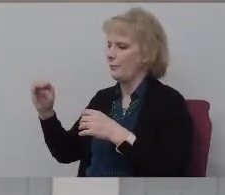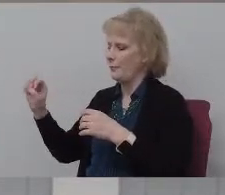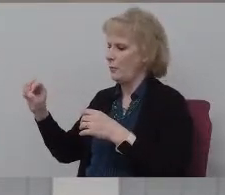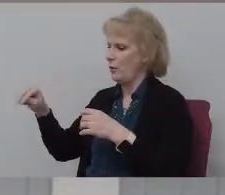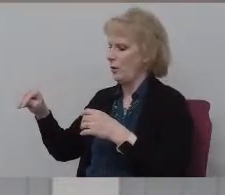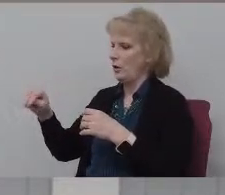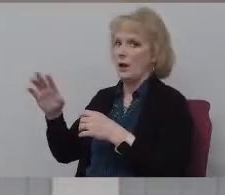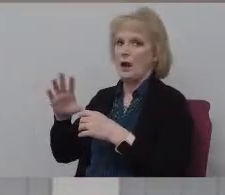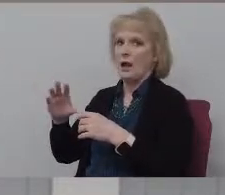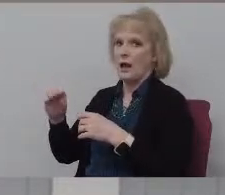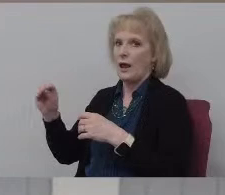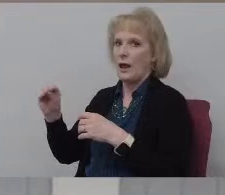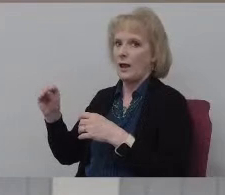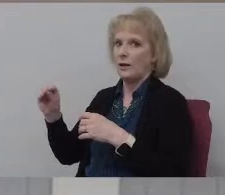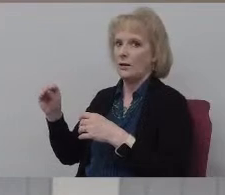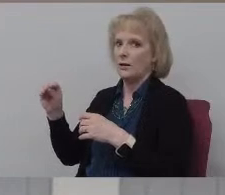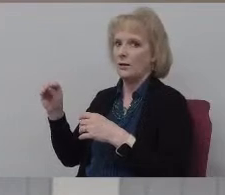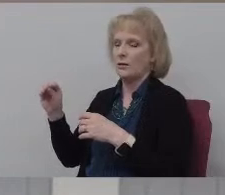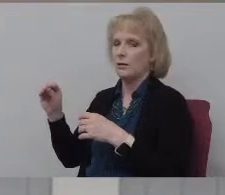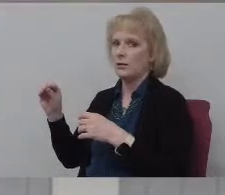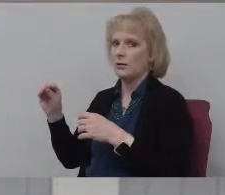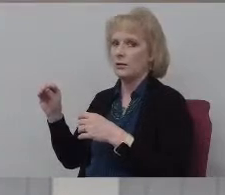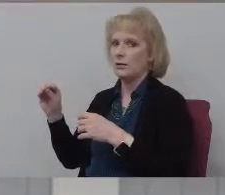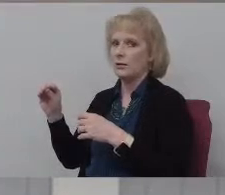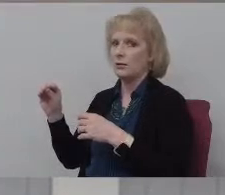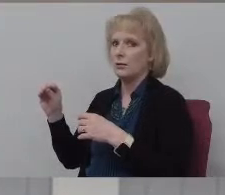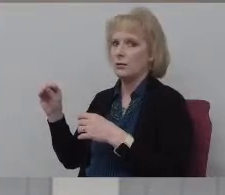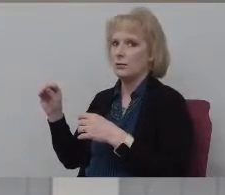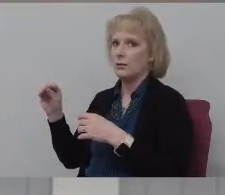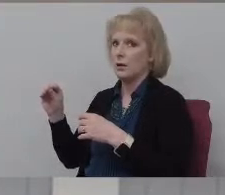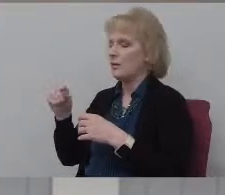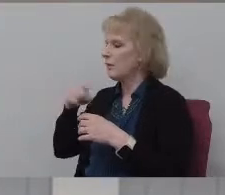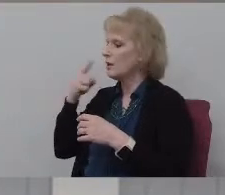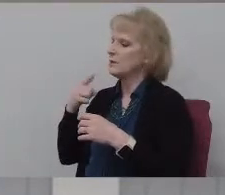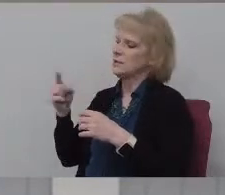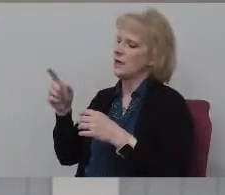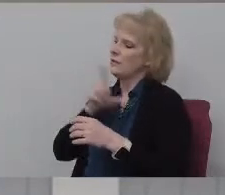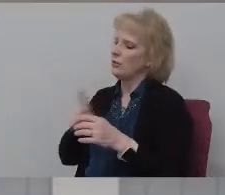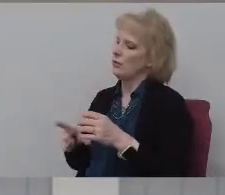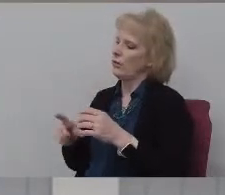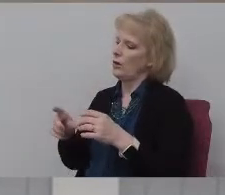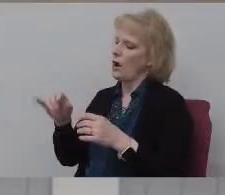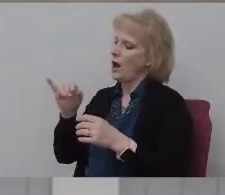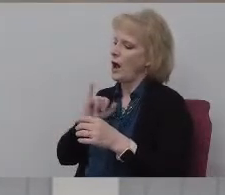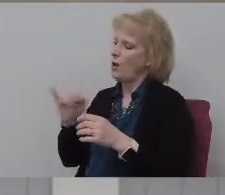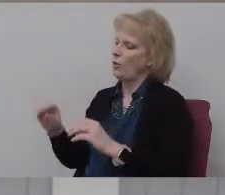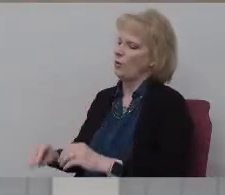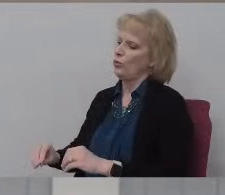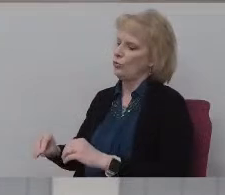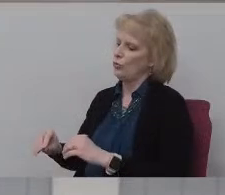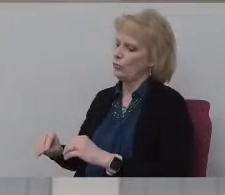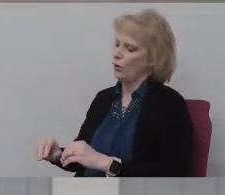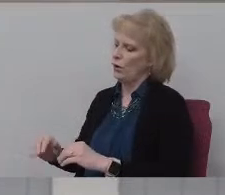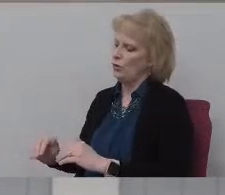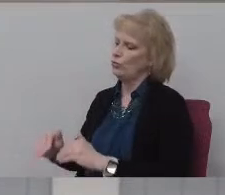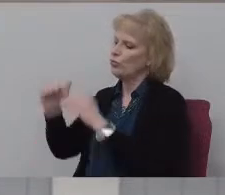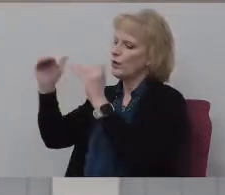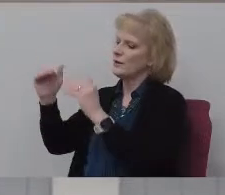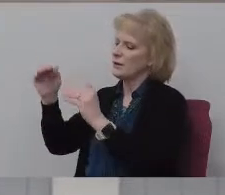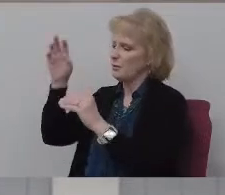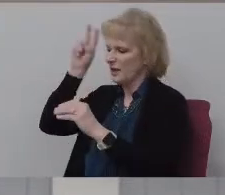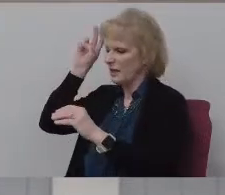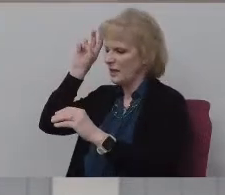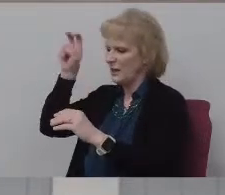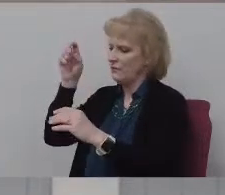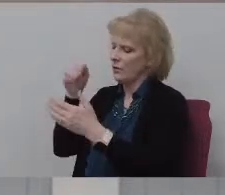and hast taken that wife of Uriah the Hittite to be thy wife. Thus saith the Lord, behold, I will raise up evil against thee out of thine own house,